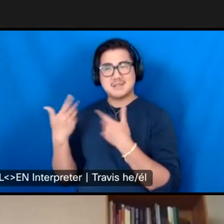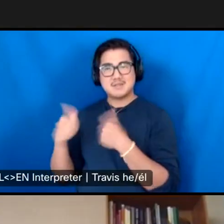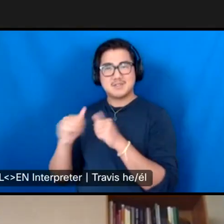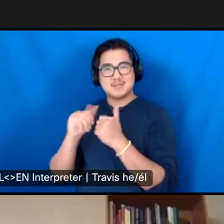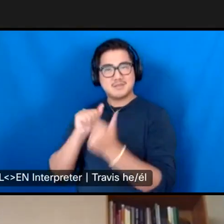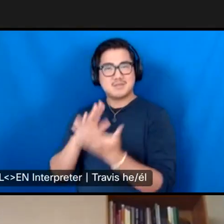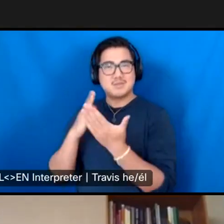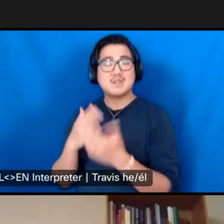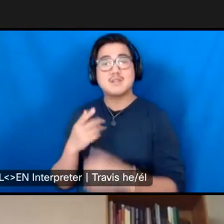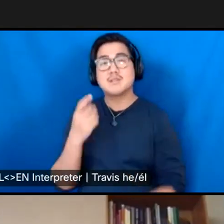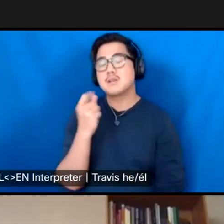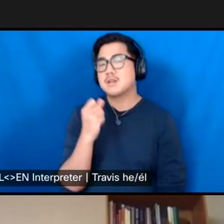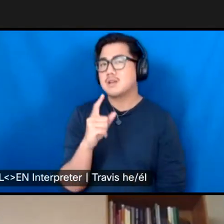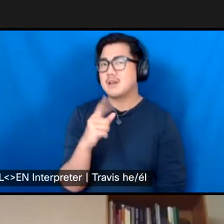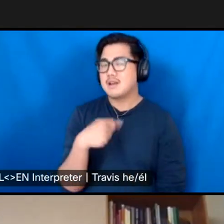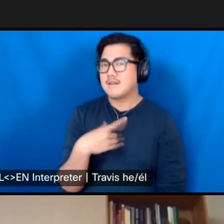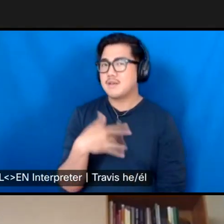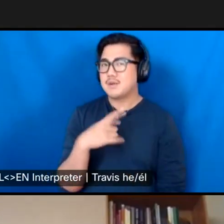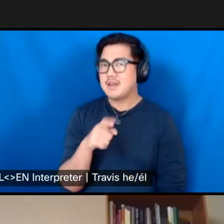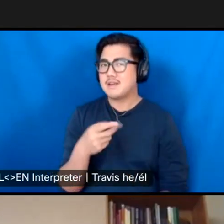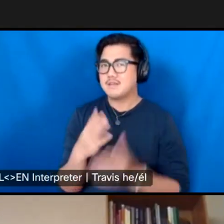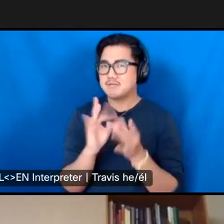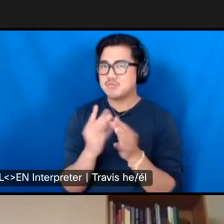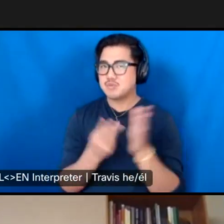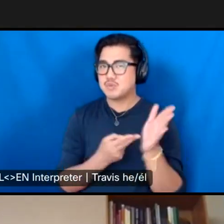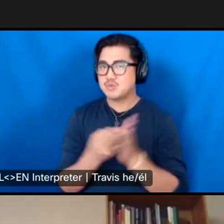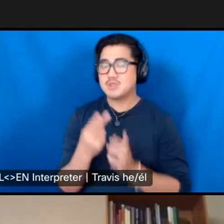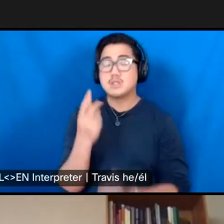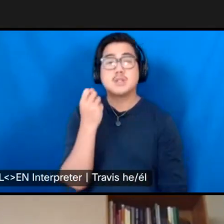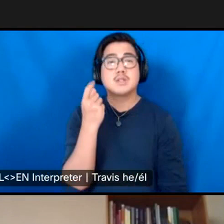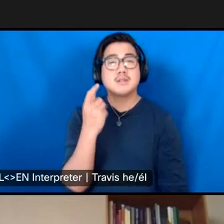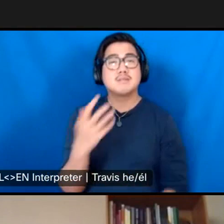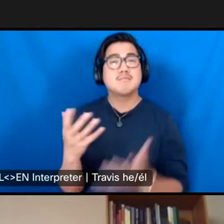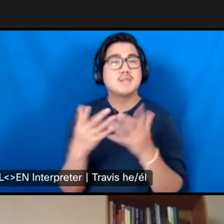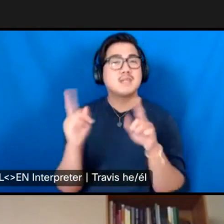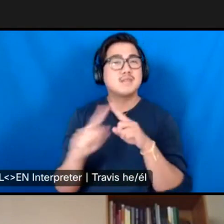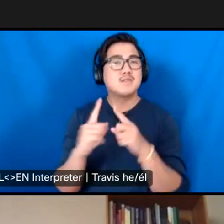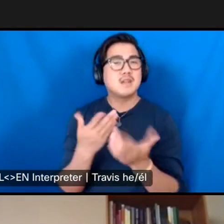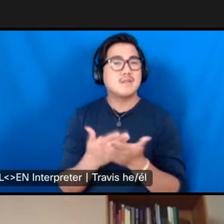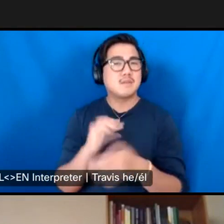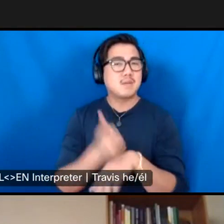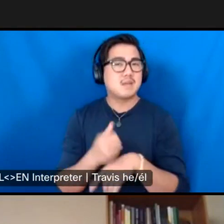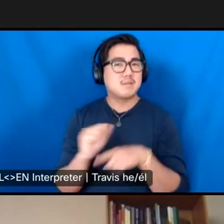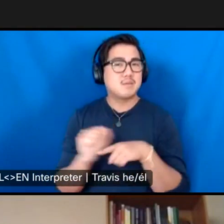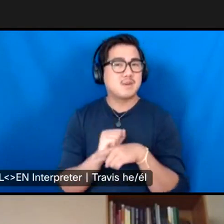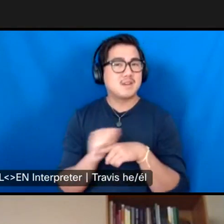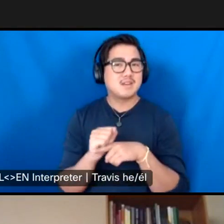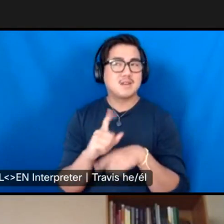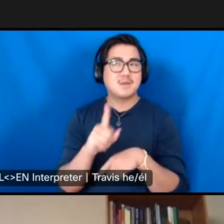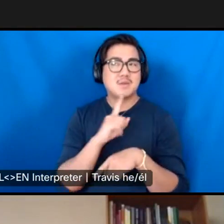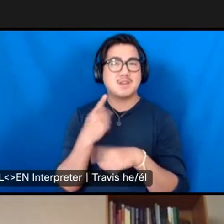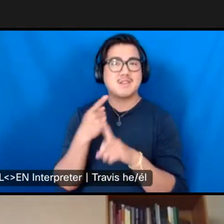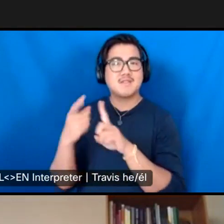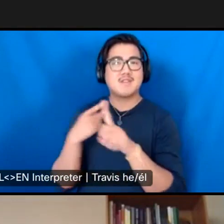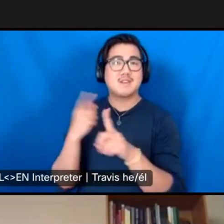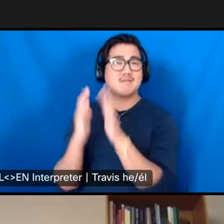these evidence-based practices were gleaned from ancestral and indigenous practices